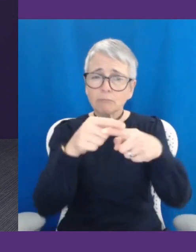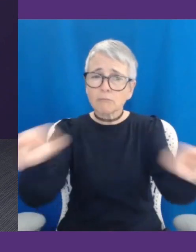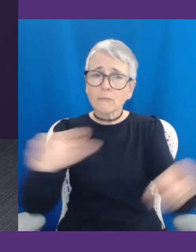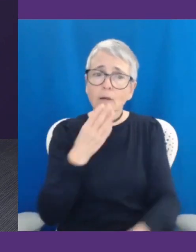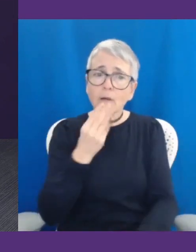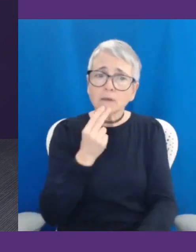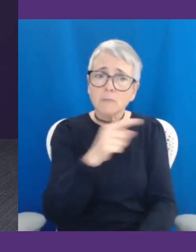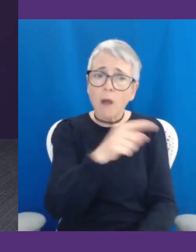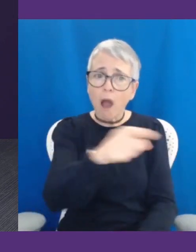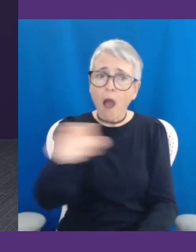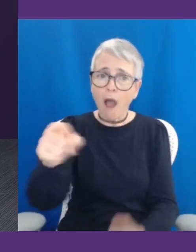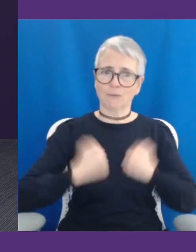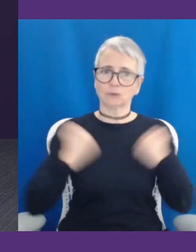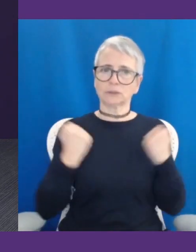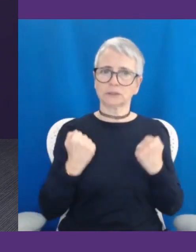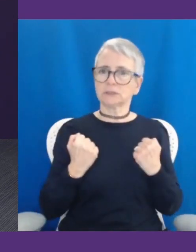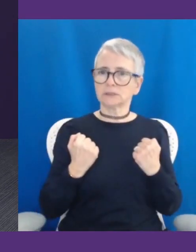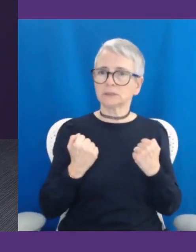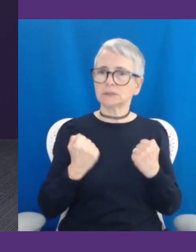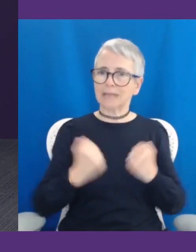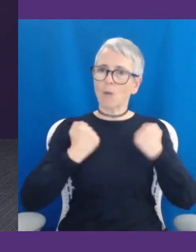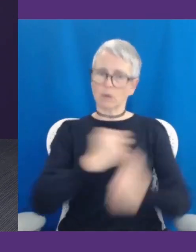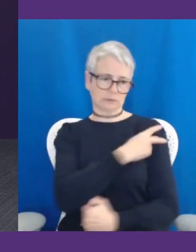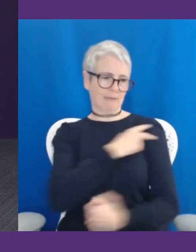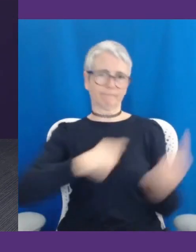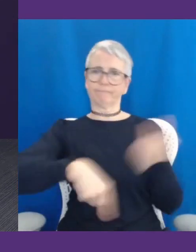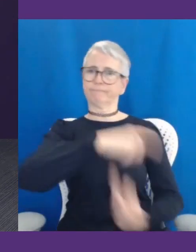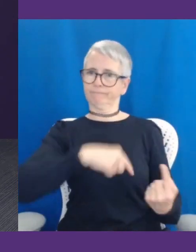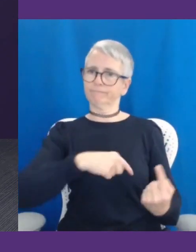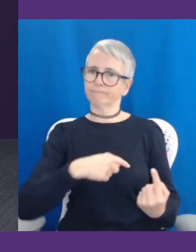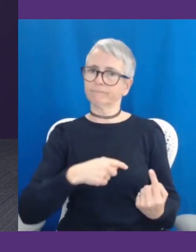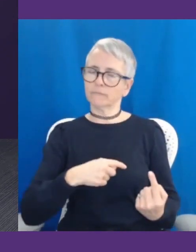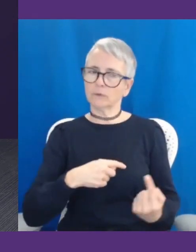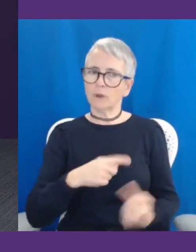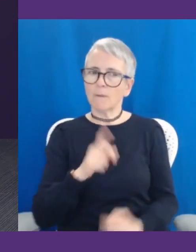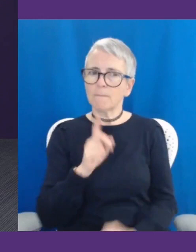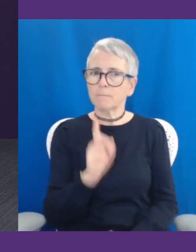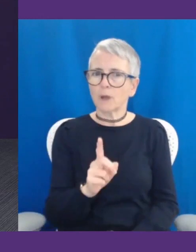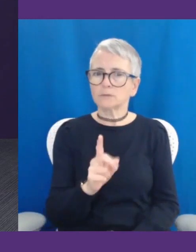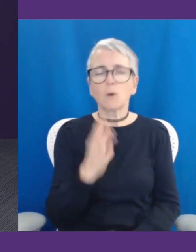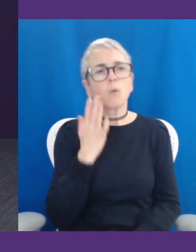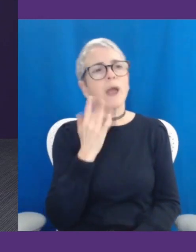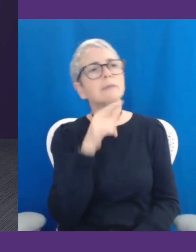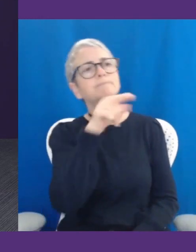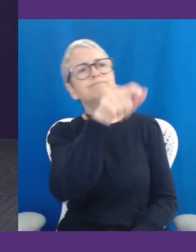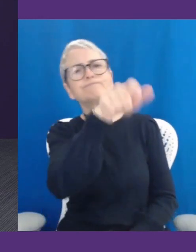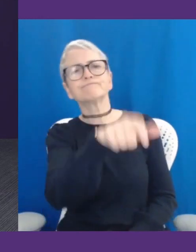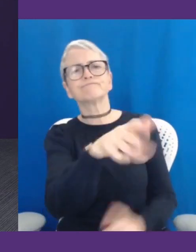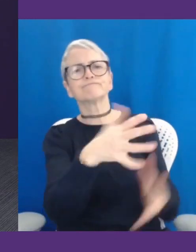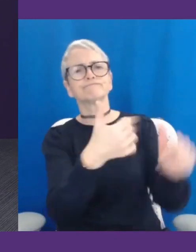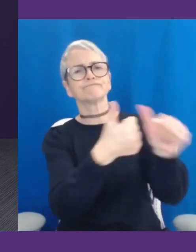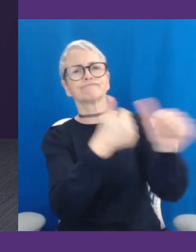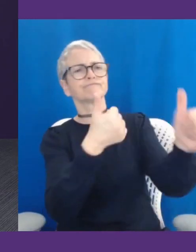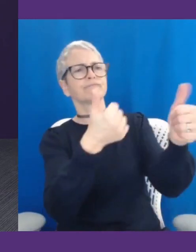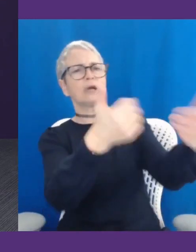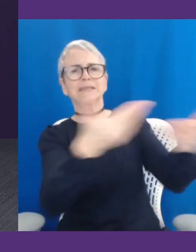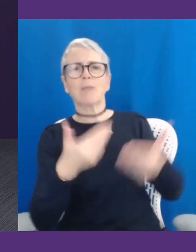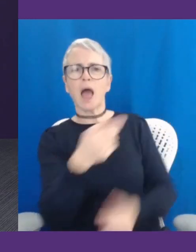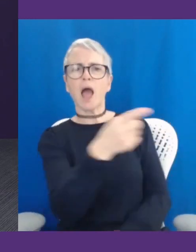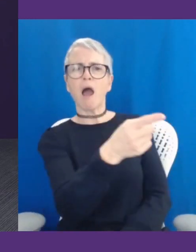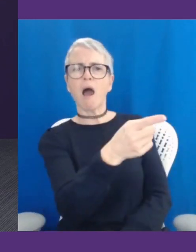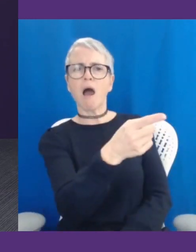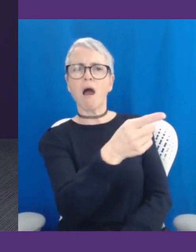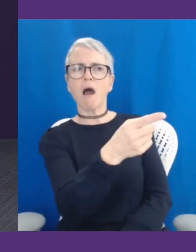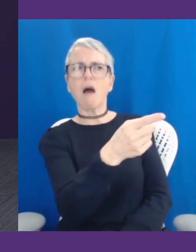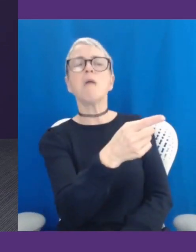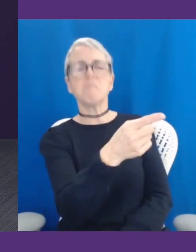we also recognize that when we take a really strong stance with a supplier, we benefit other organizations who buy that same